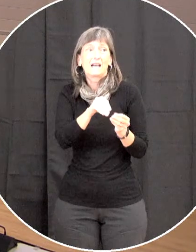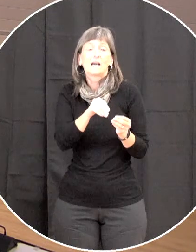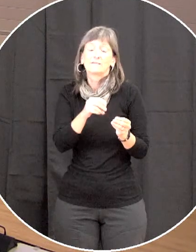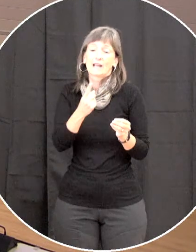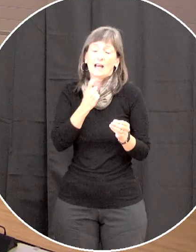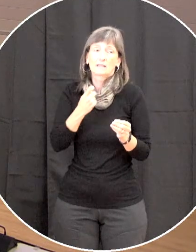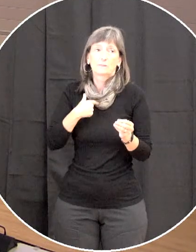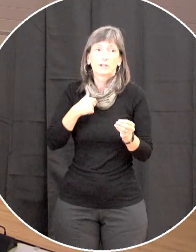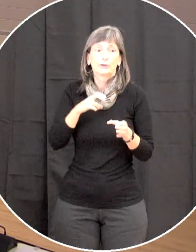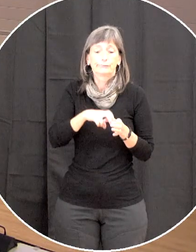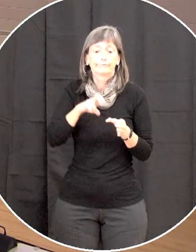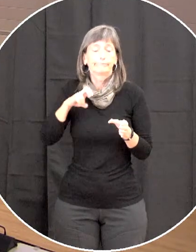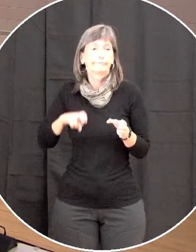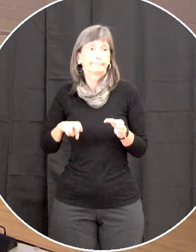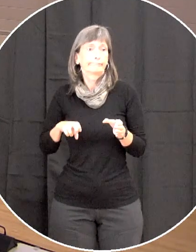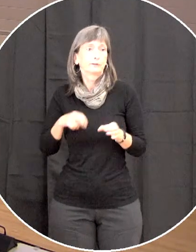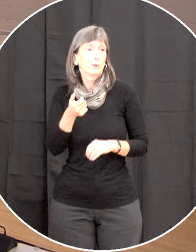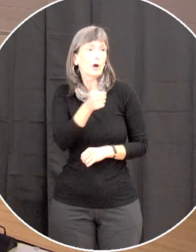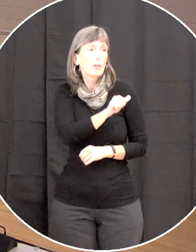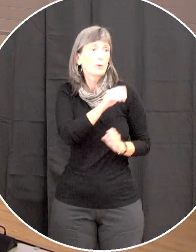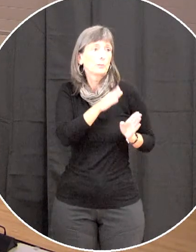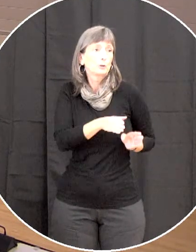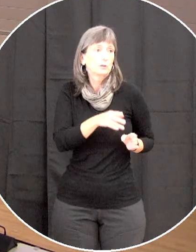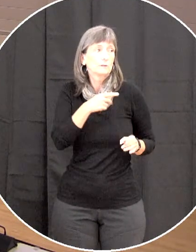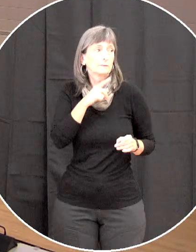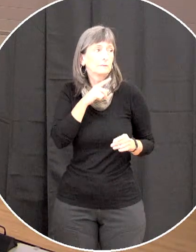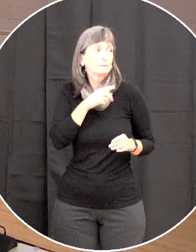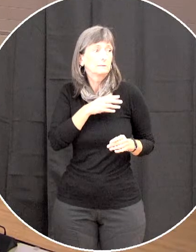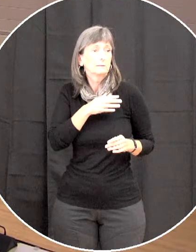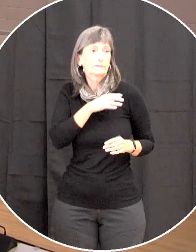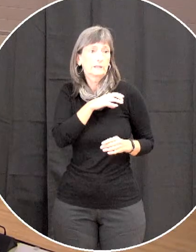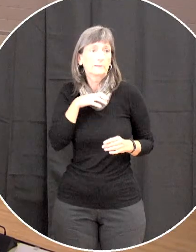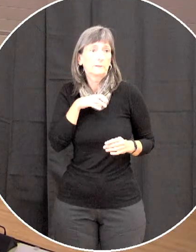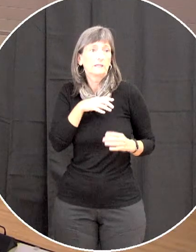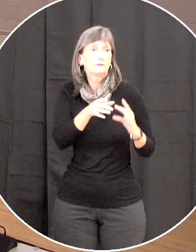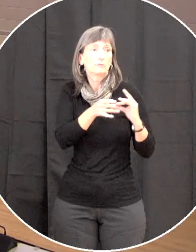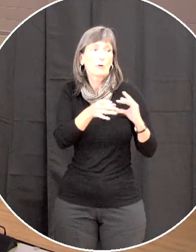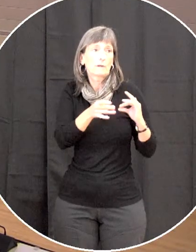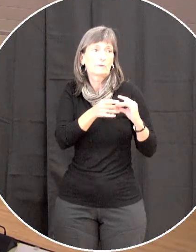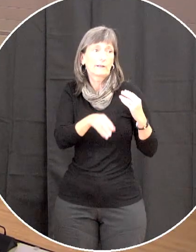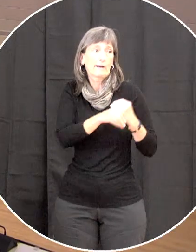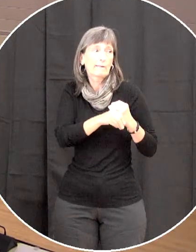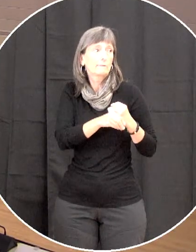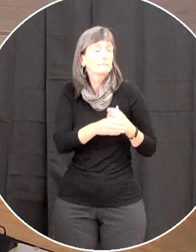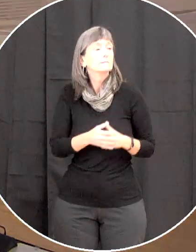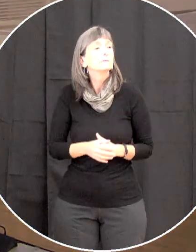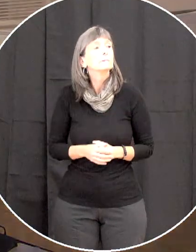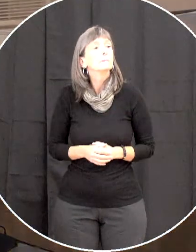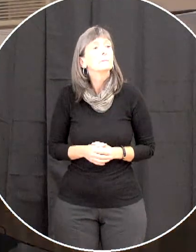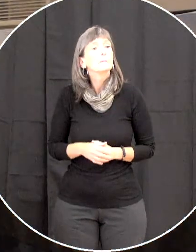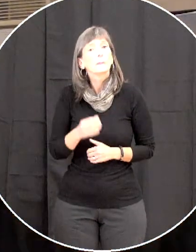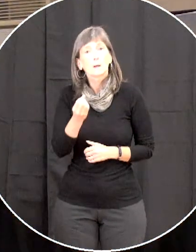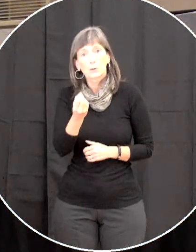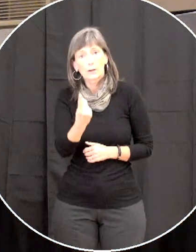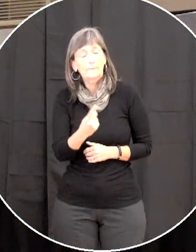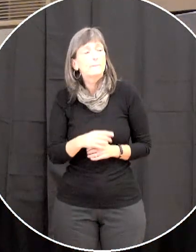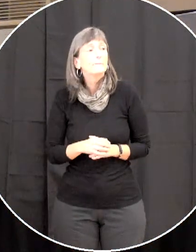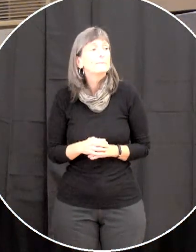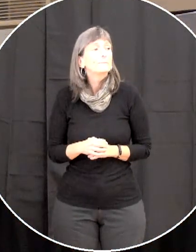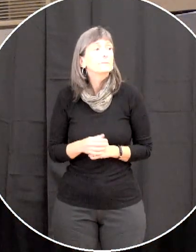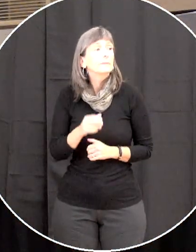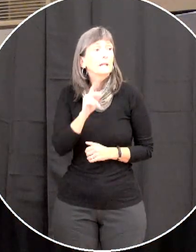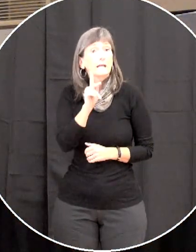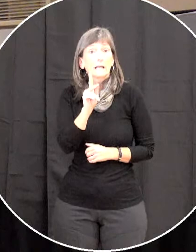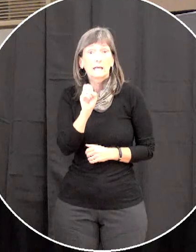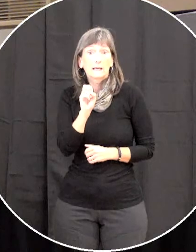Mr. Chair, so if someone else on the committee could state what had happened, please. Okay. Did we have